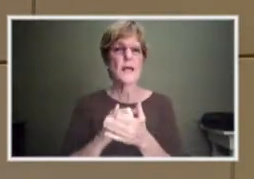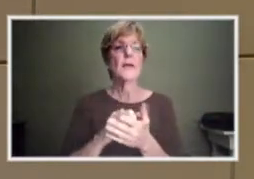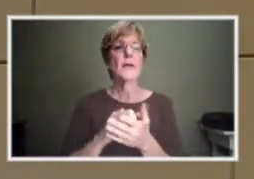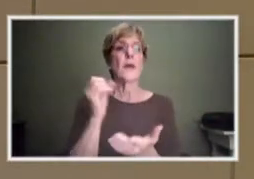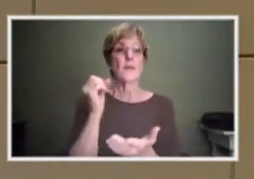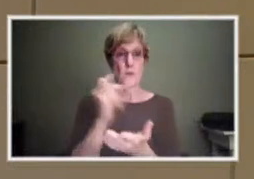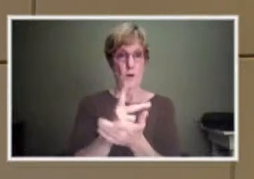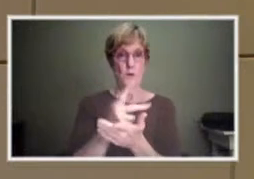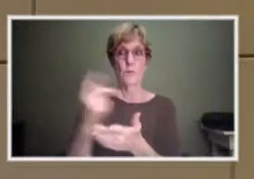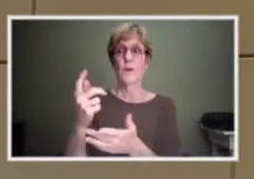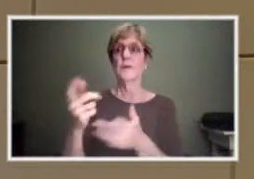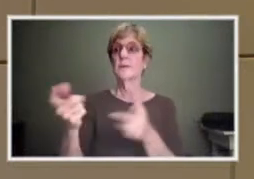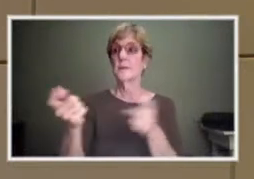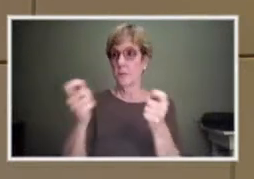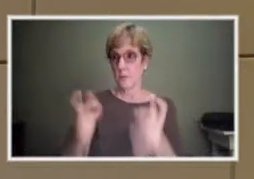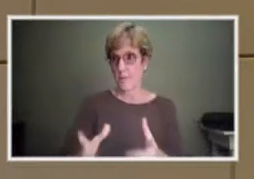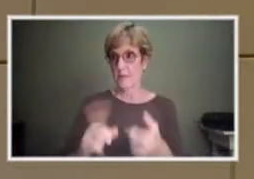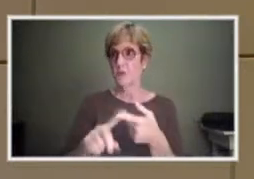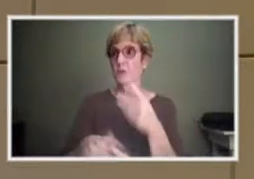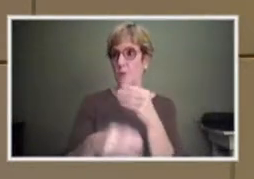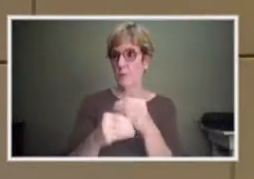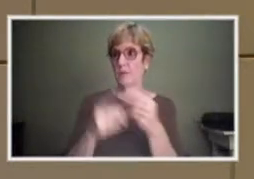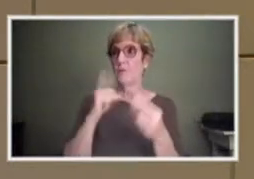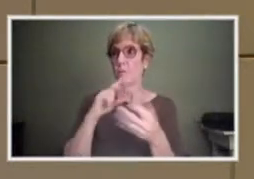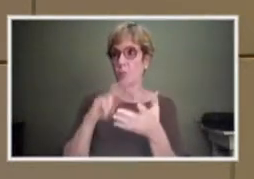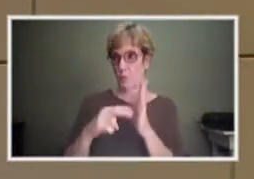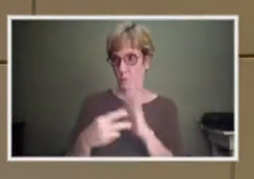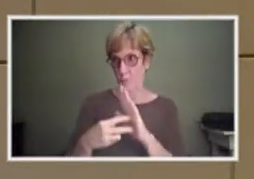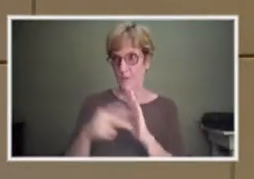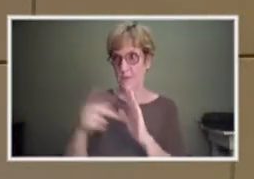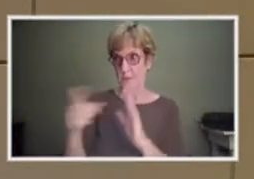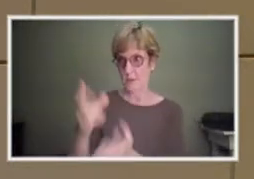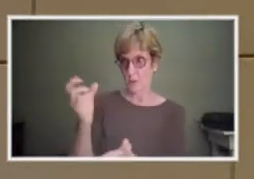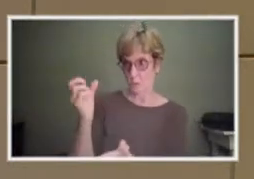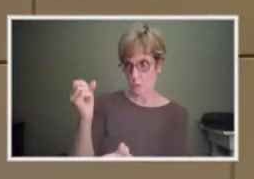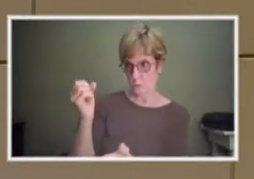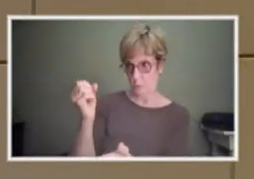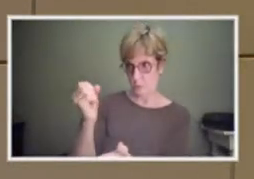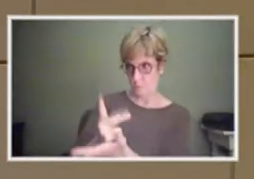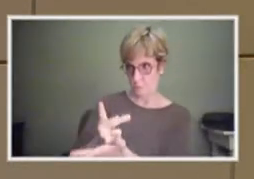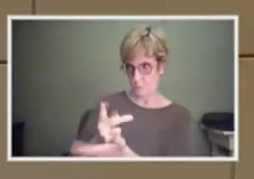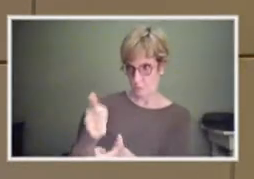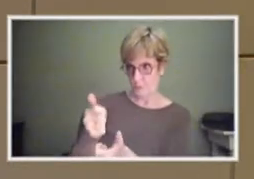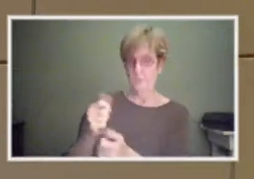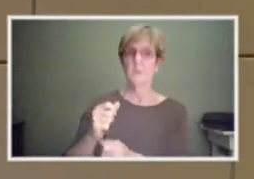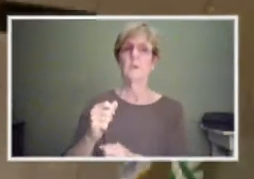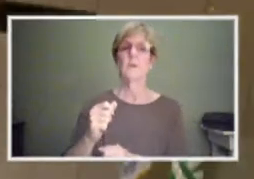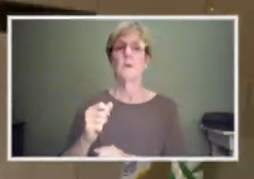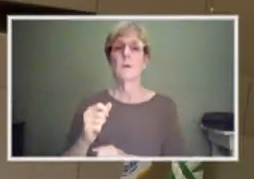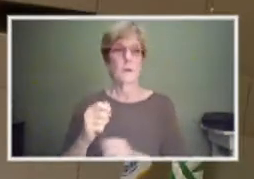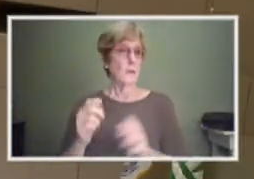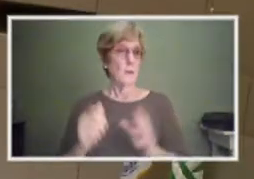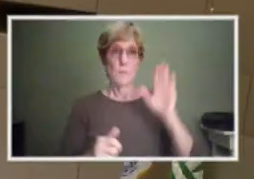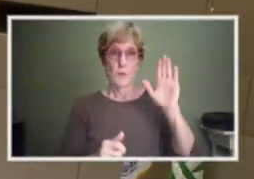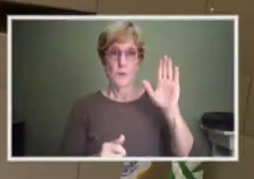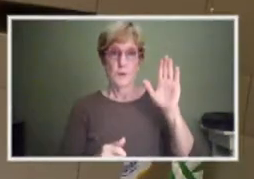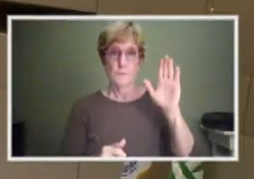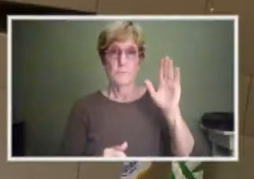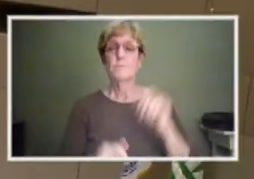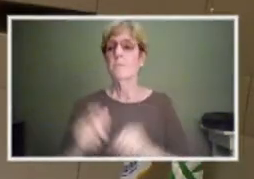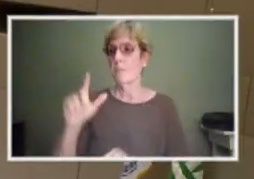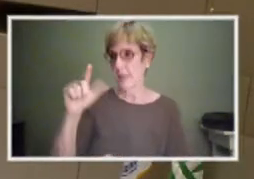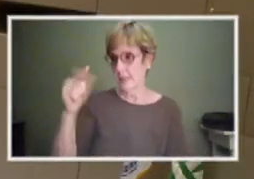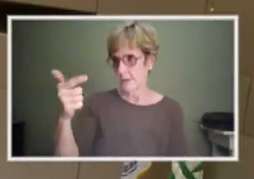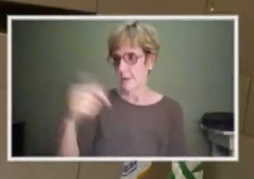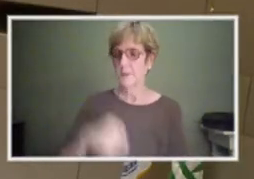to amend the agreement consistent for the purpose which you approve or adopt. Do I have a motion? So moved. Second. I have a